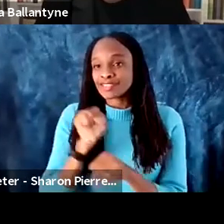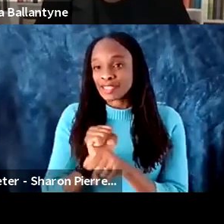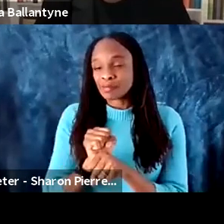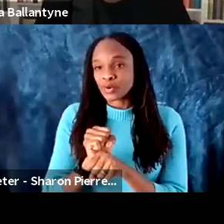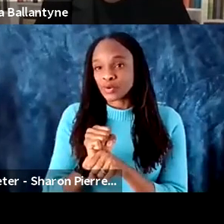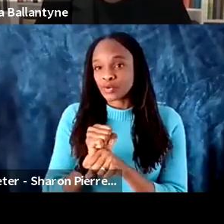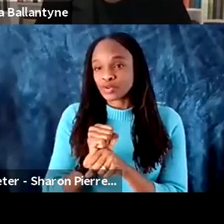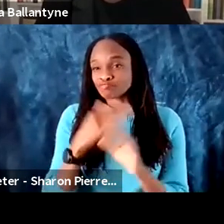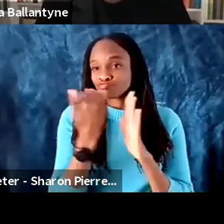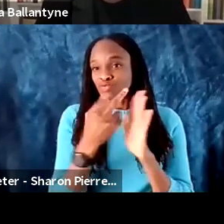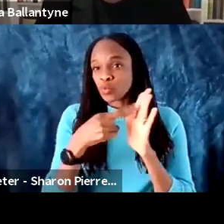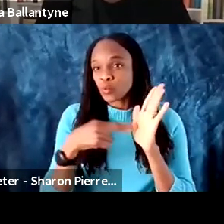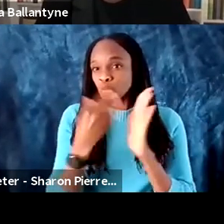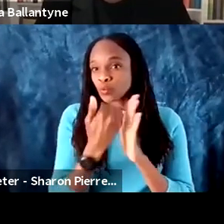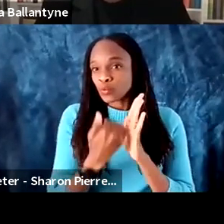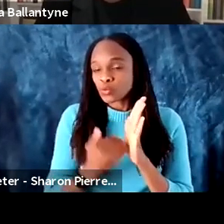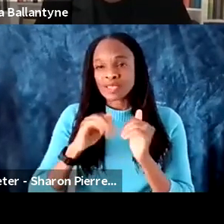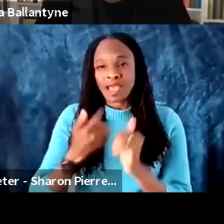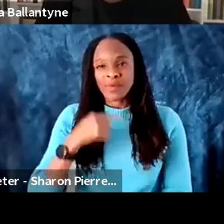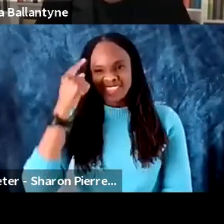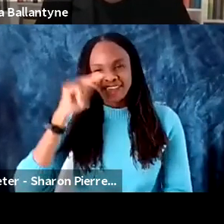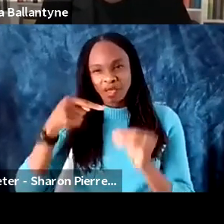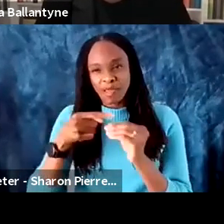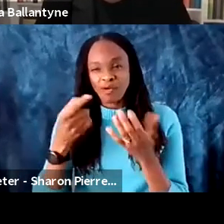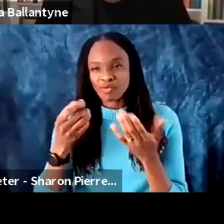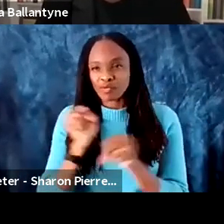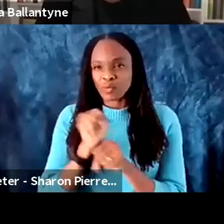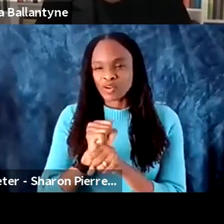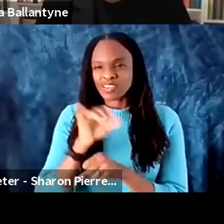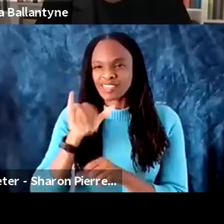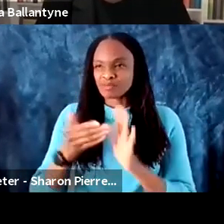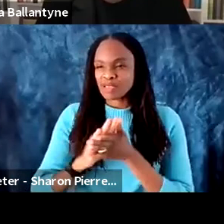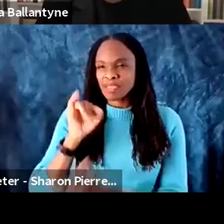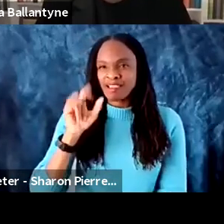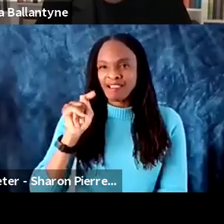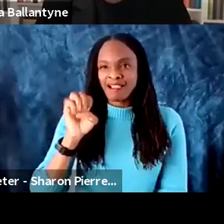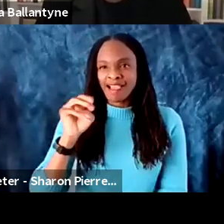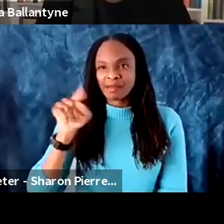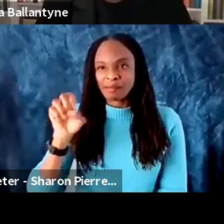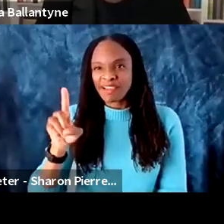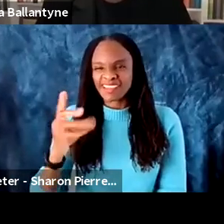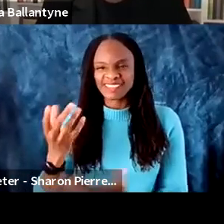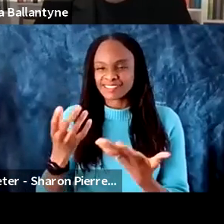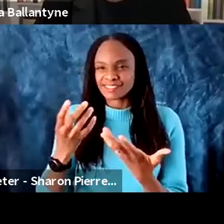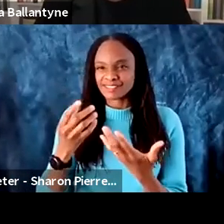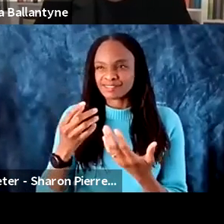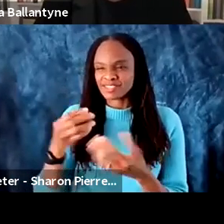tenets and the way that we think about work. Like, work is being atomized. We're all being judged based on this data about how